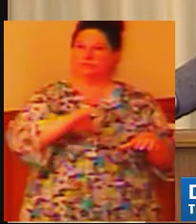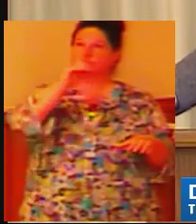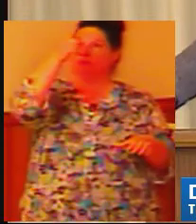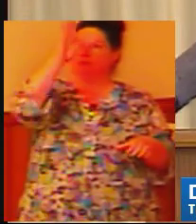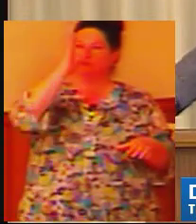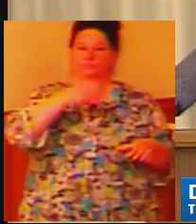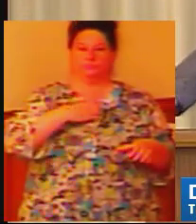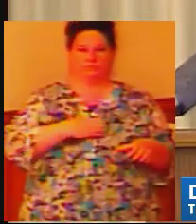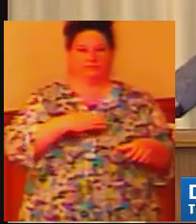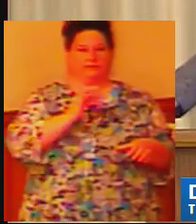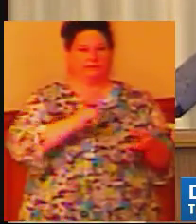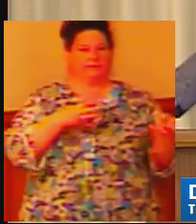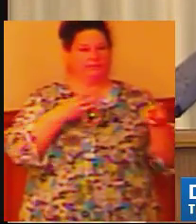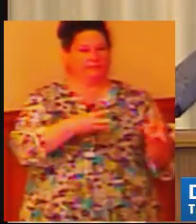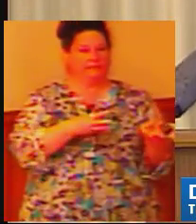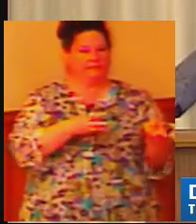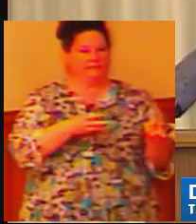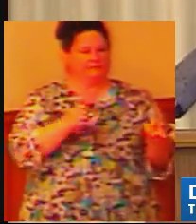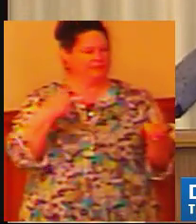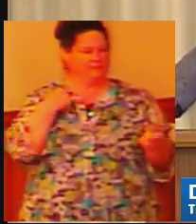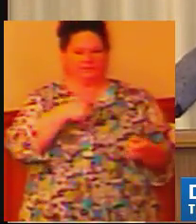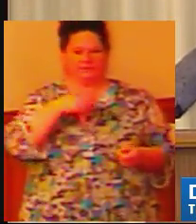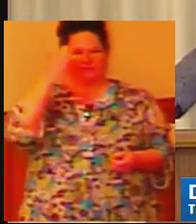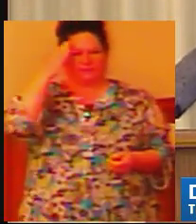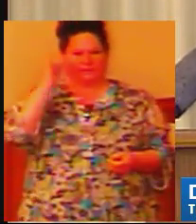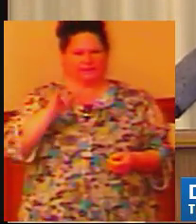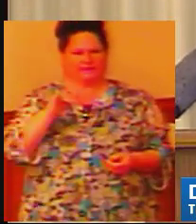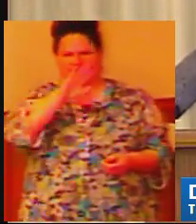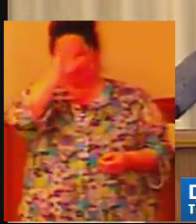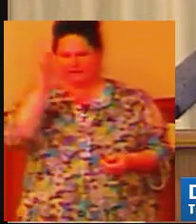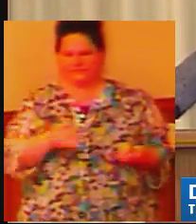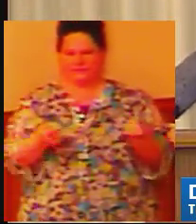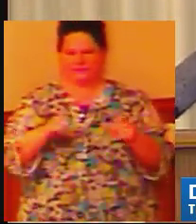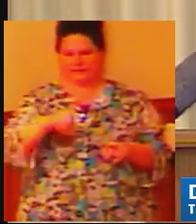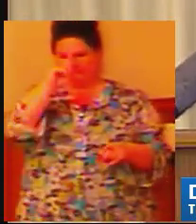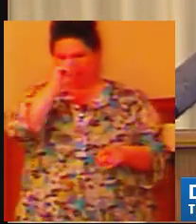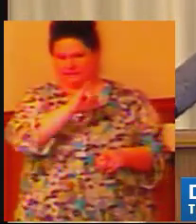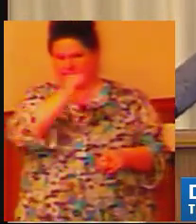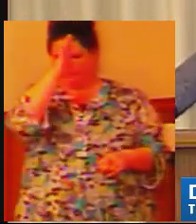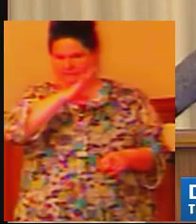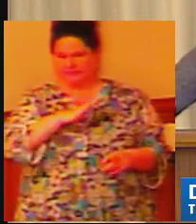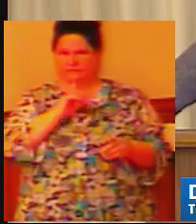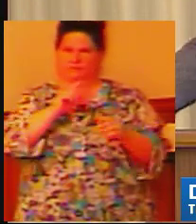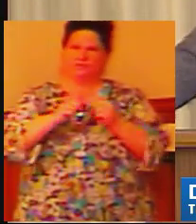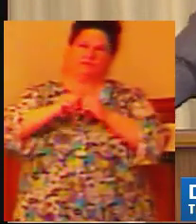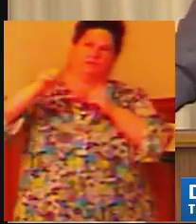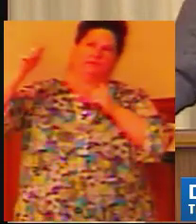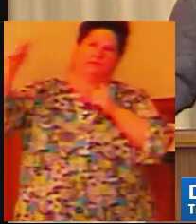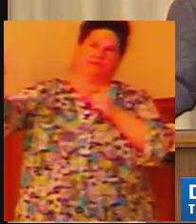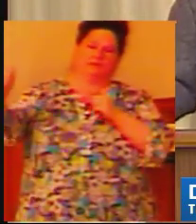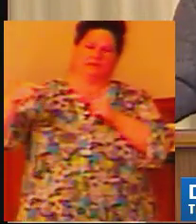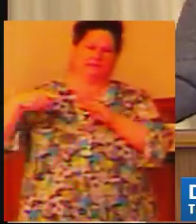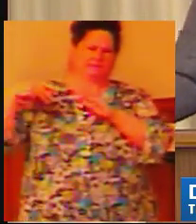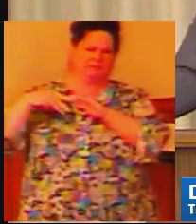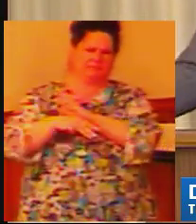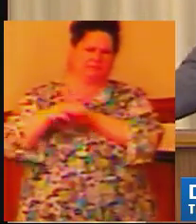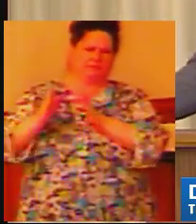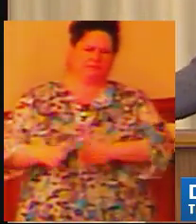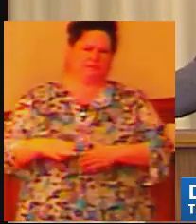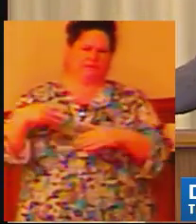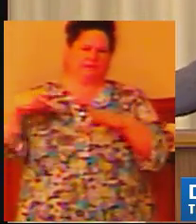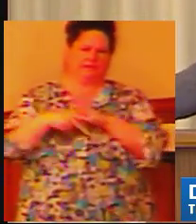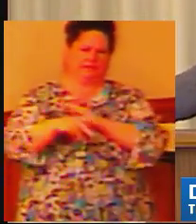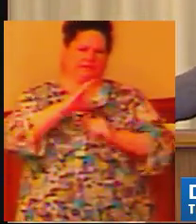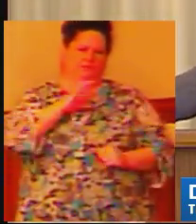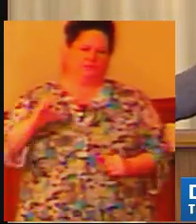of God in that way. So we know that that would never happen because this guy is so far off. He's a murderer. He's killing Christians. There's